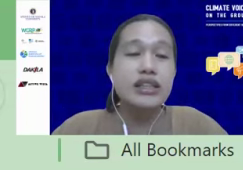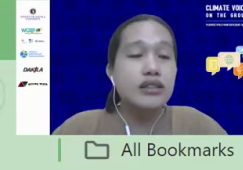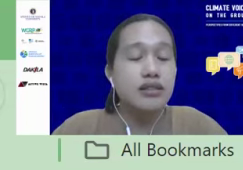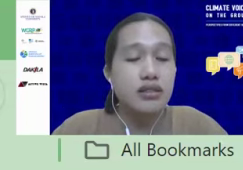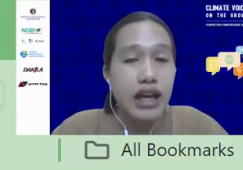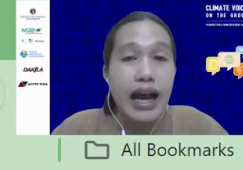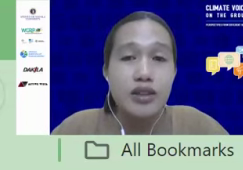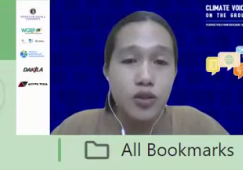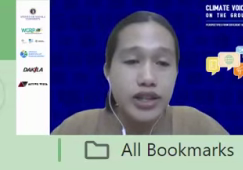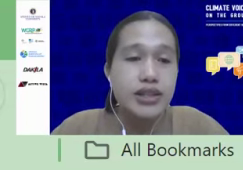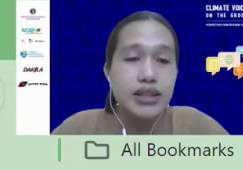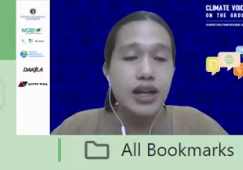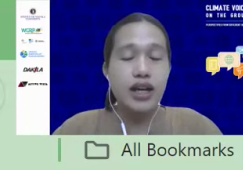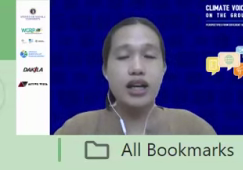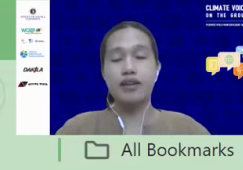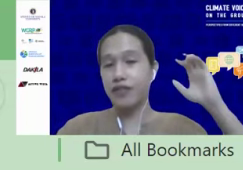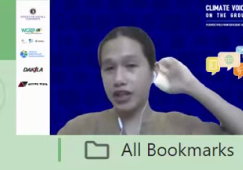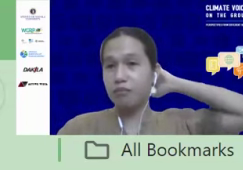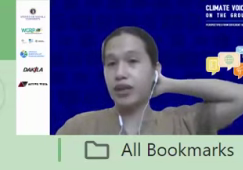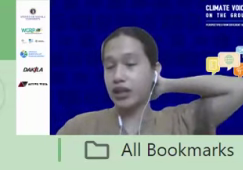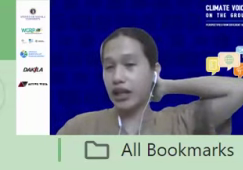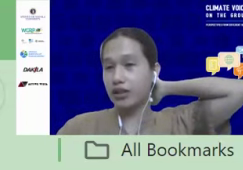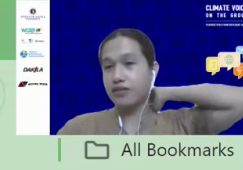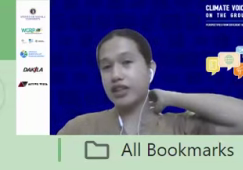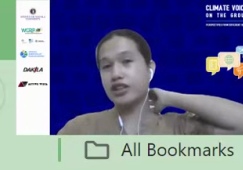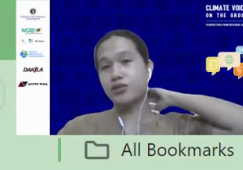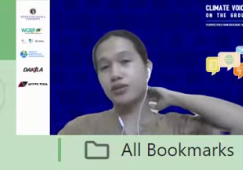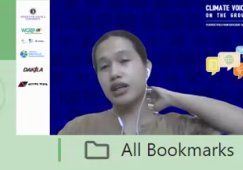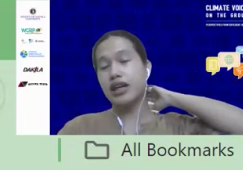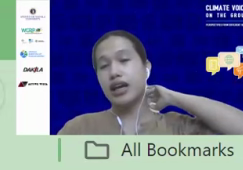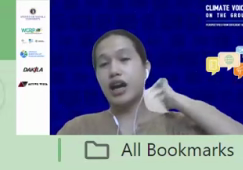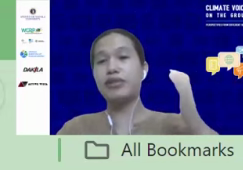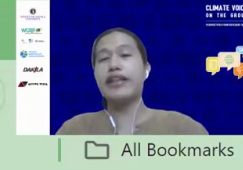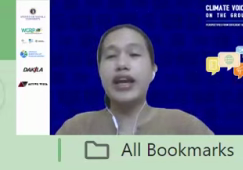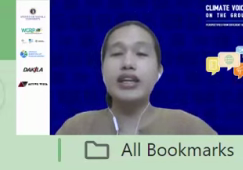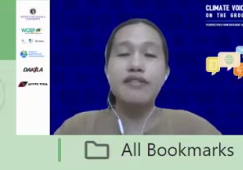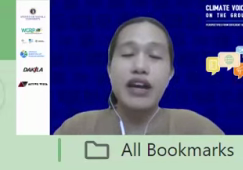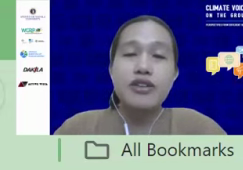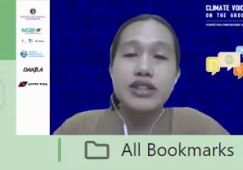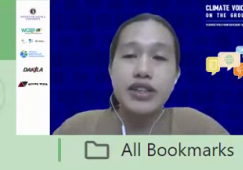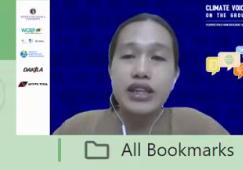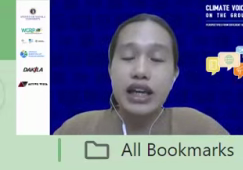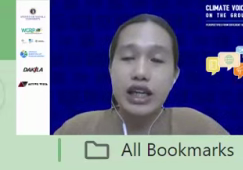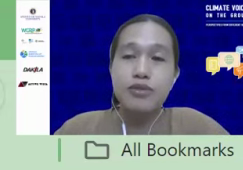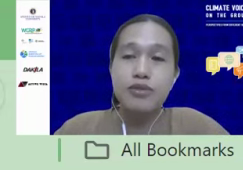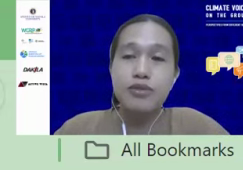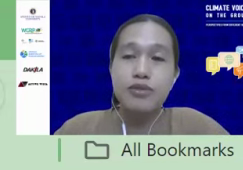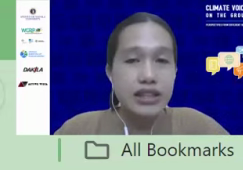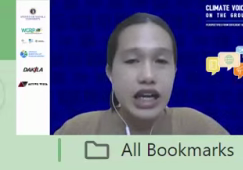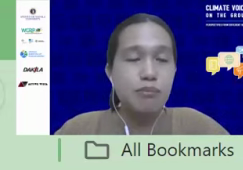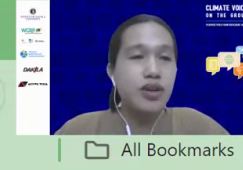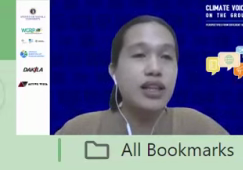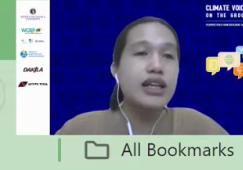Is Al Gore's film in The Inconvenient Truth. In the decade that followed its critically acclaimed release,